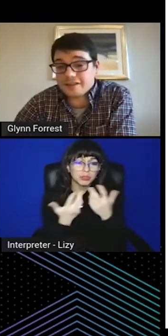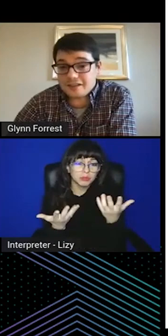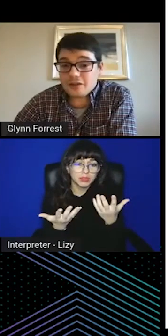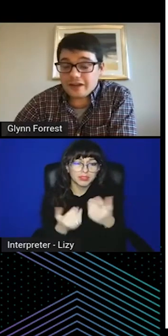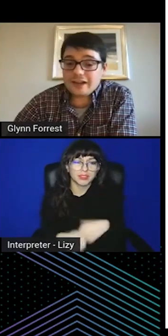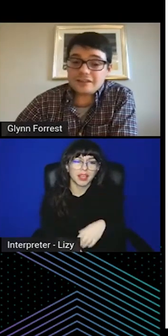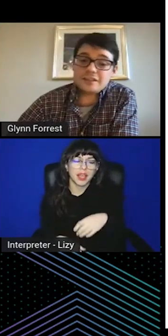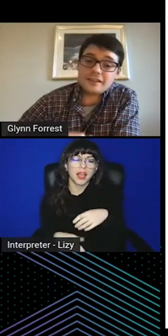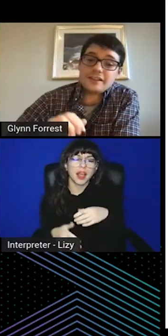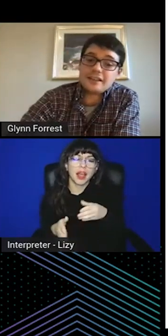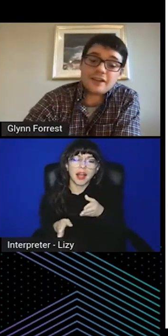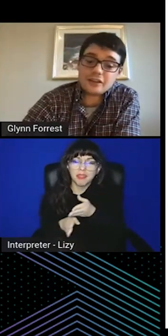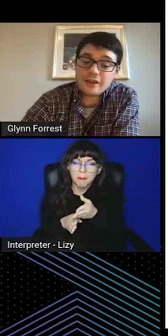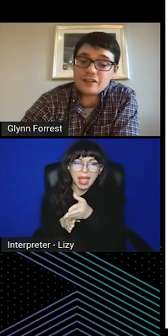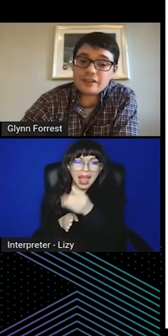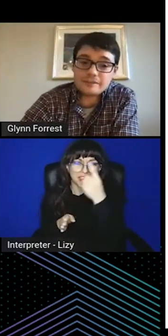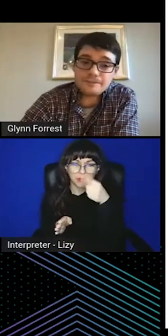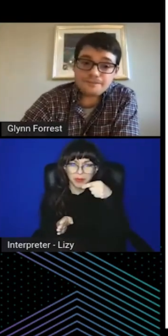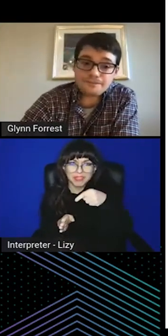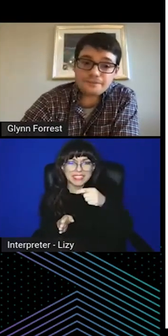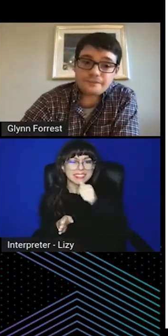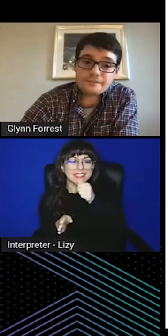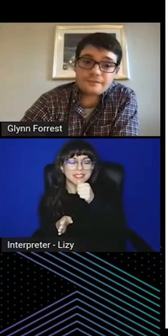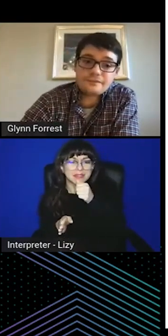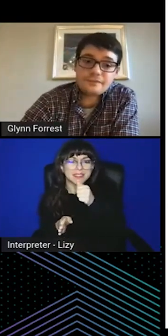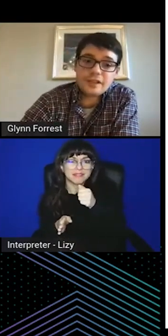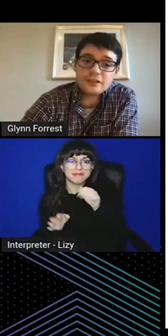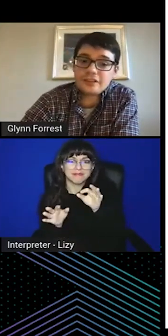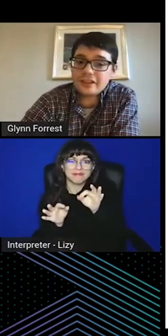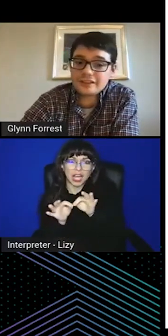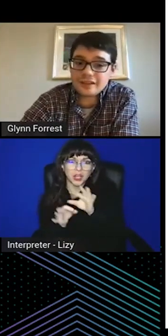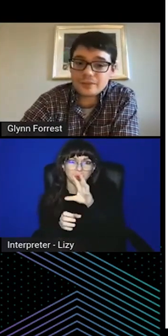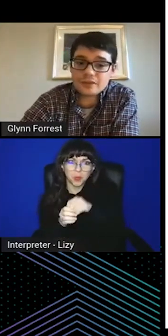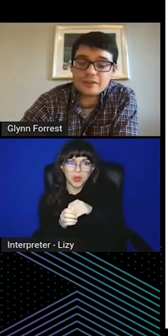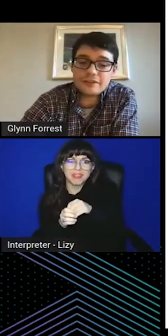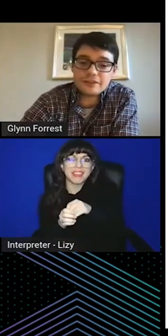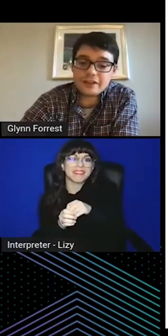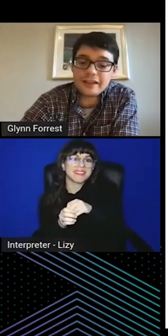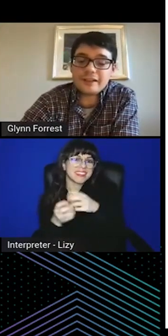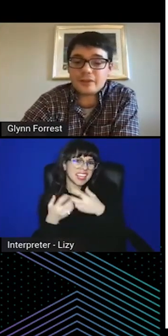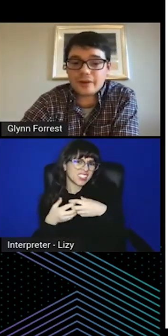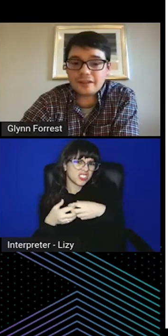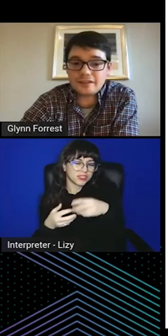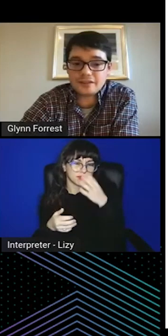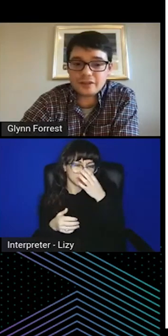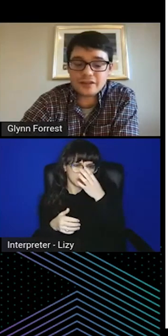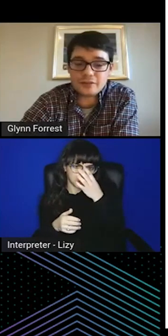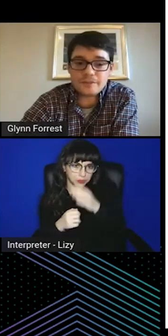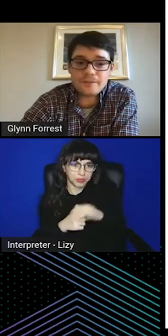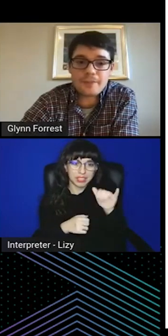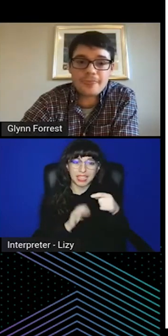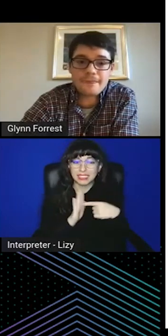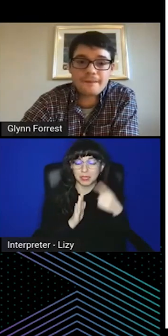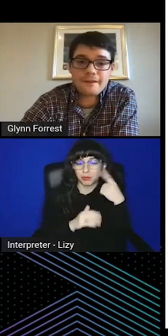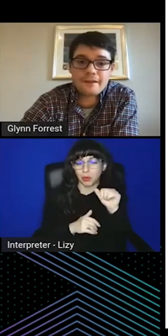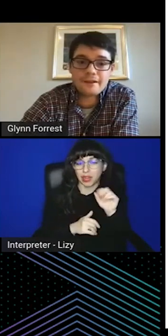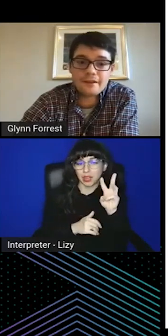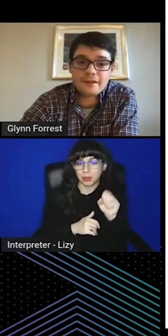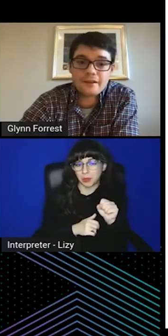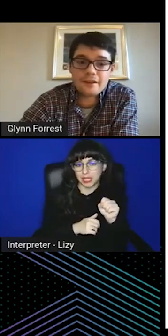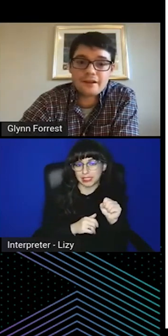path that the secret has in the key value engine. So this is the example for an AWS credential.